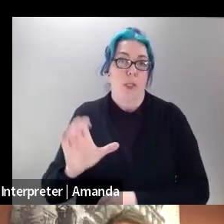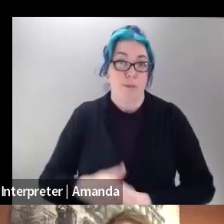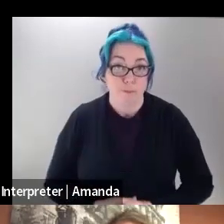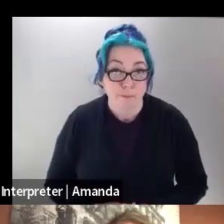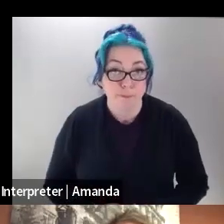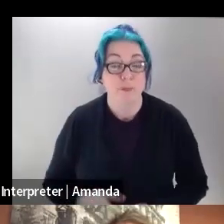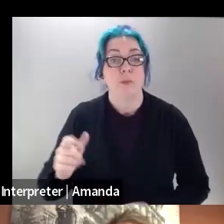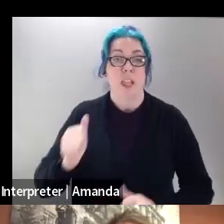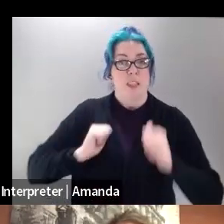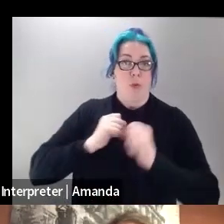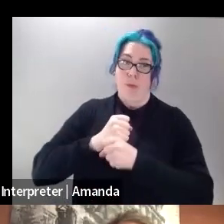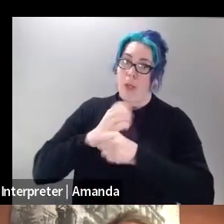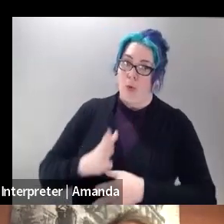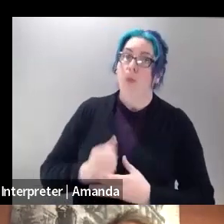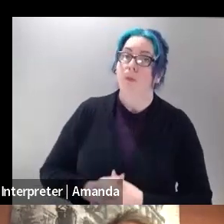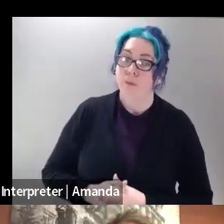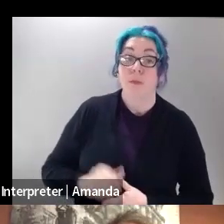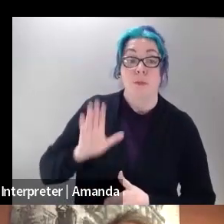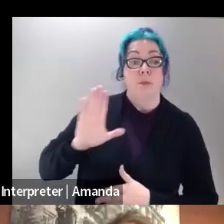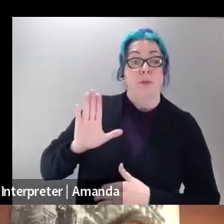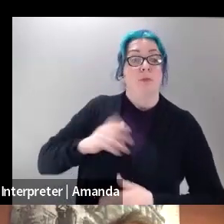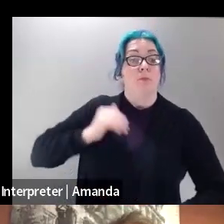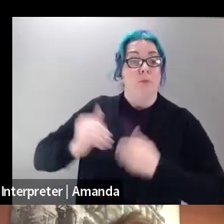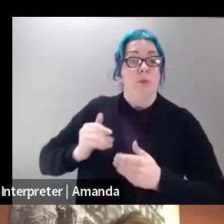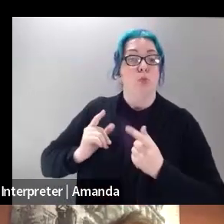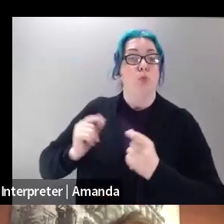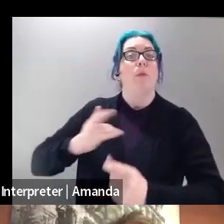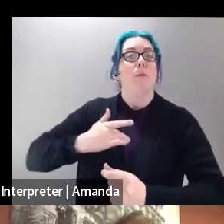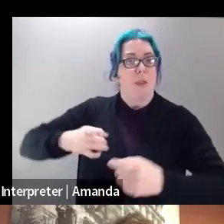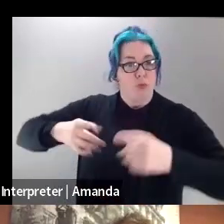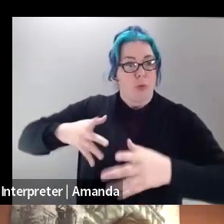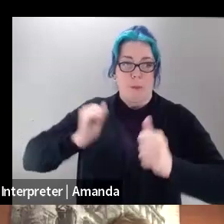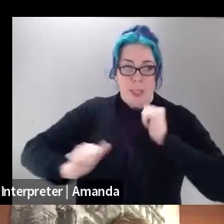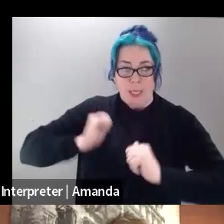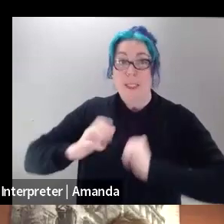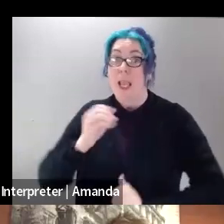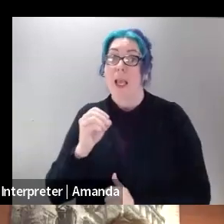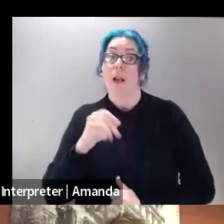theater maker whose practice is rooted in directing plays and opera.